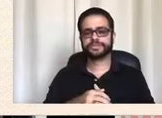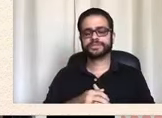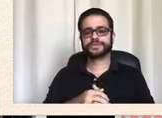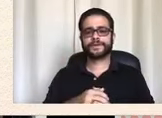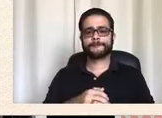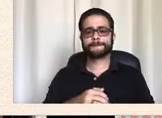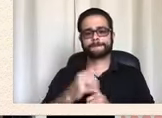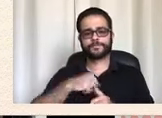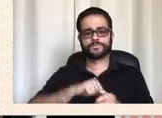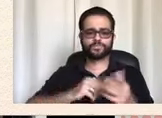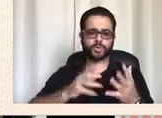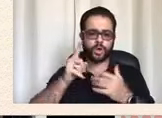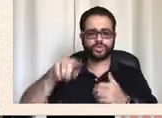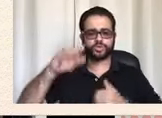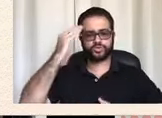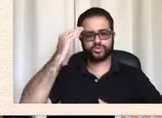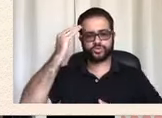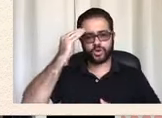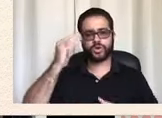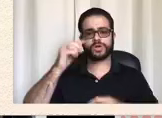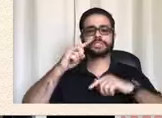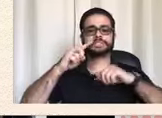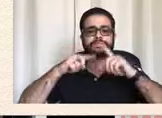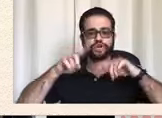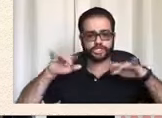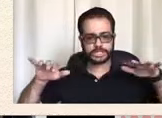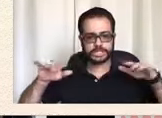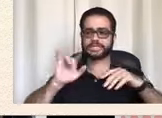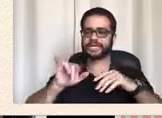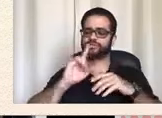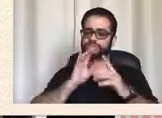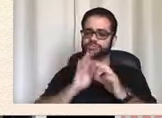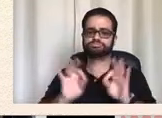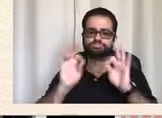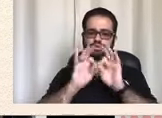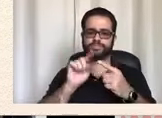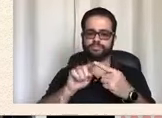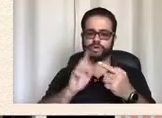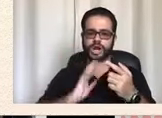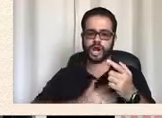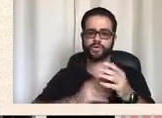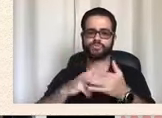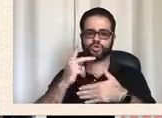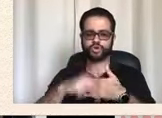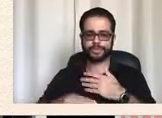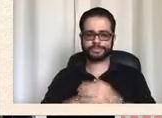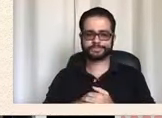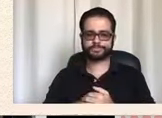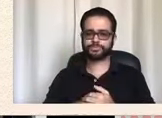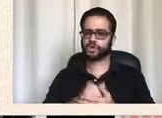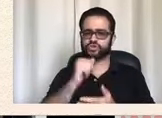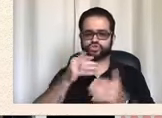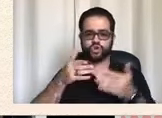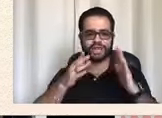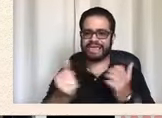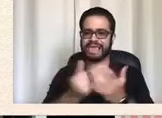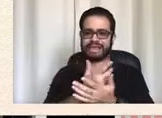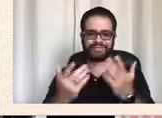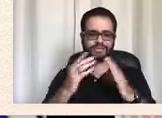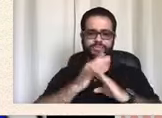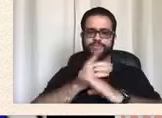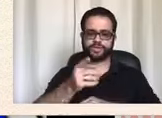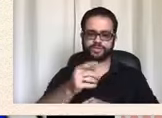guys to know that diversity is key to our program, and so don't let anything hold you back in applying